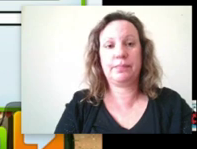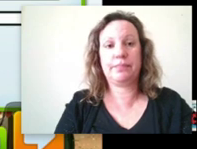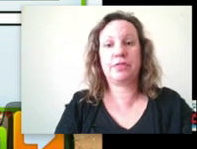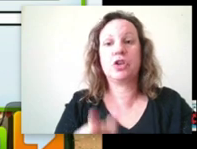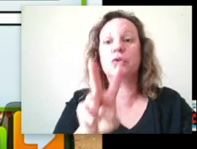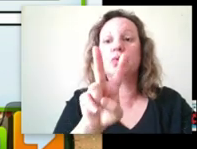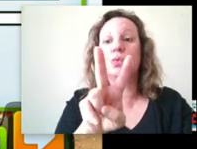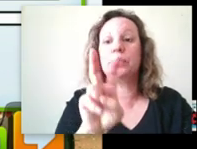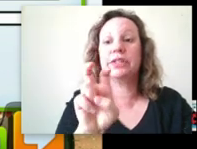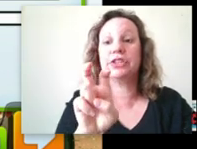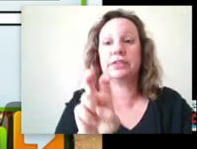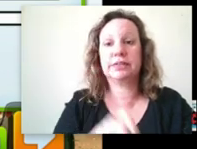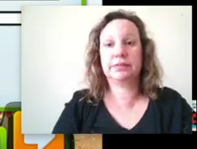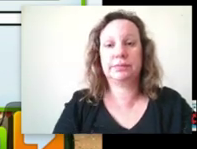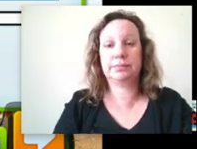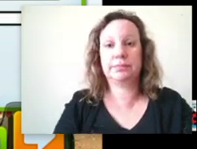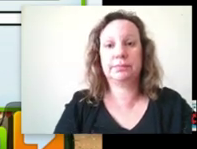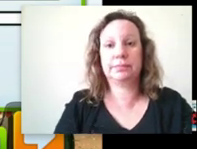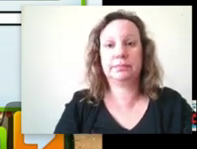2 inches.